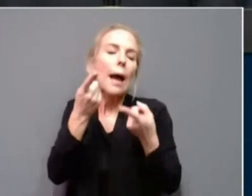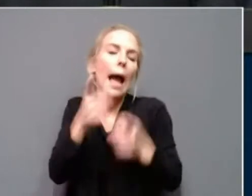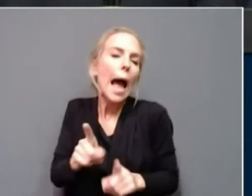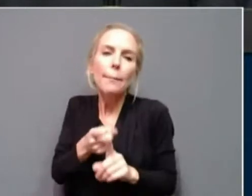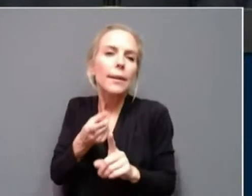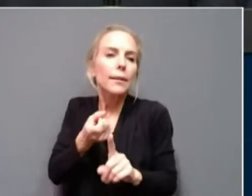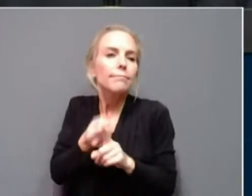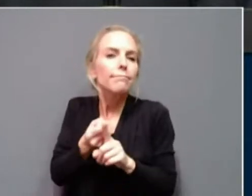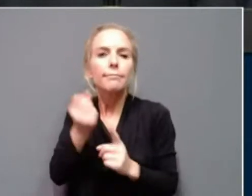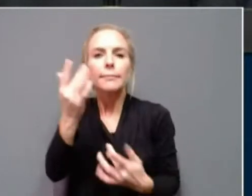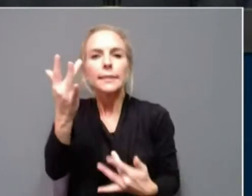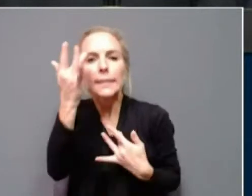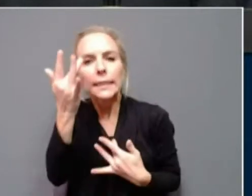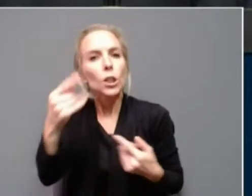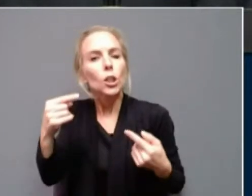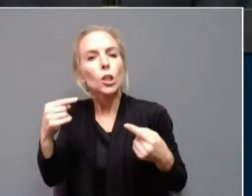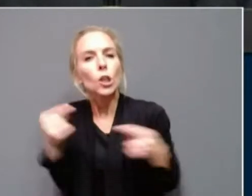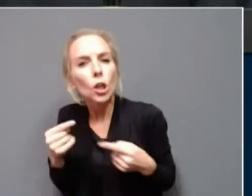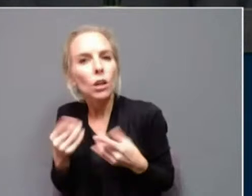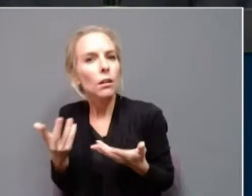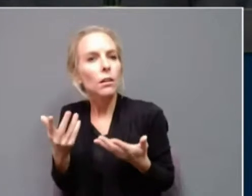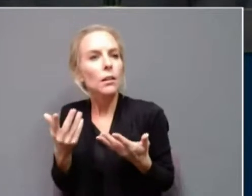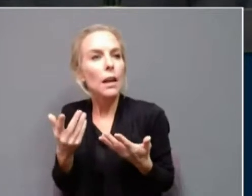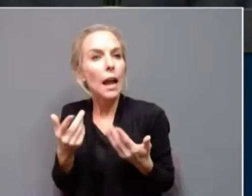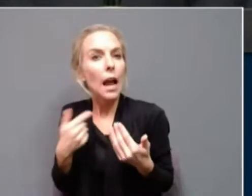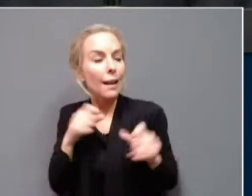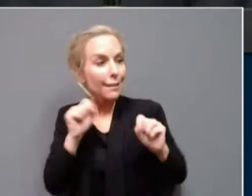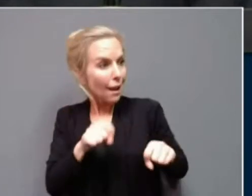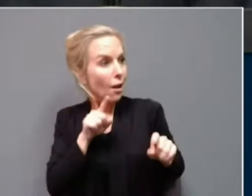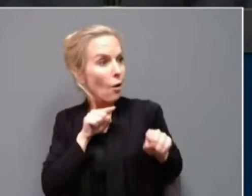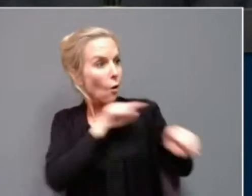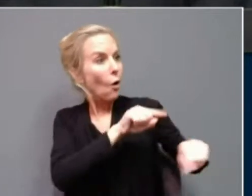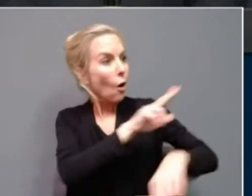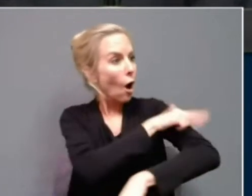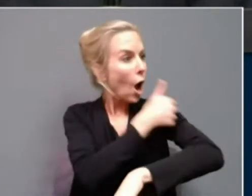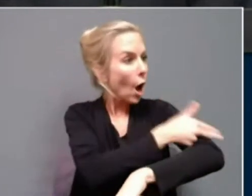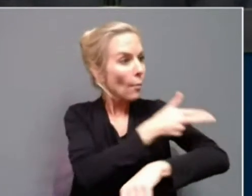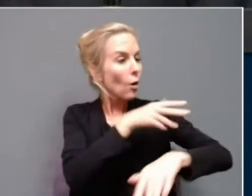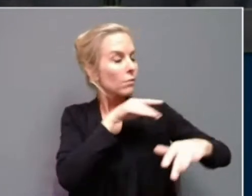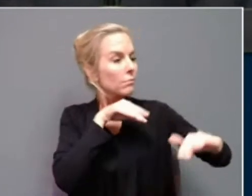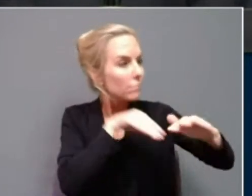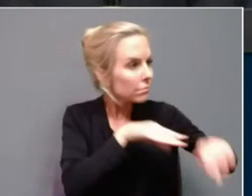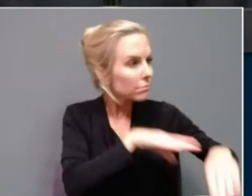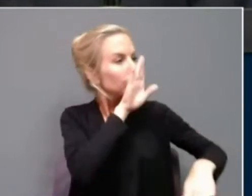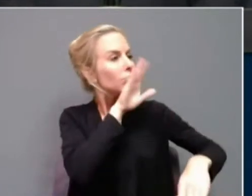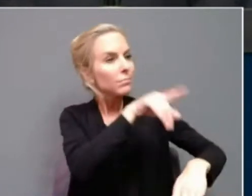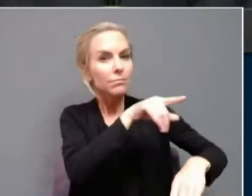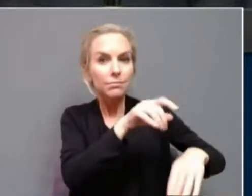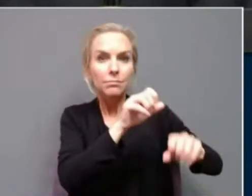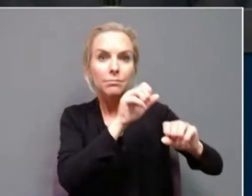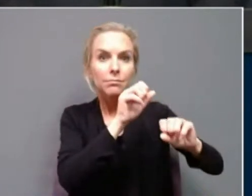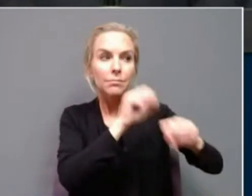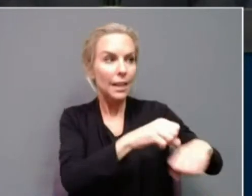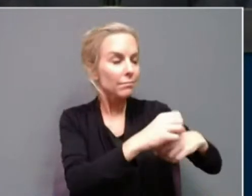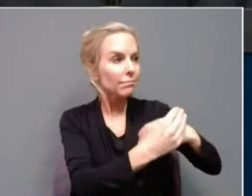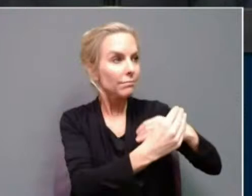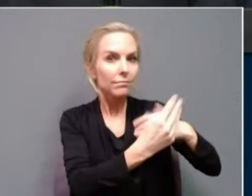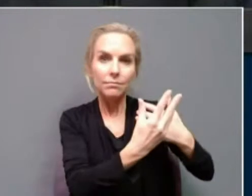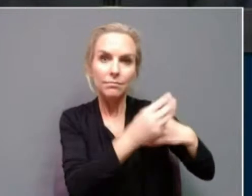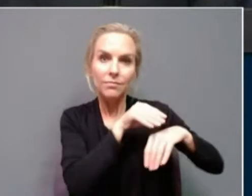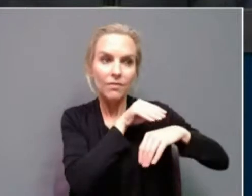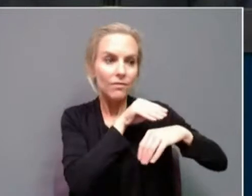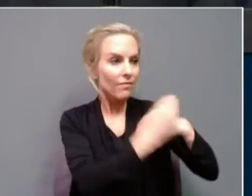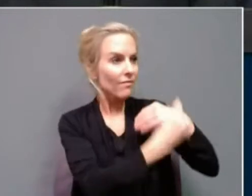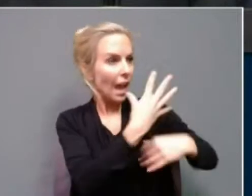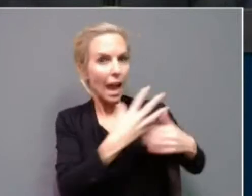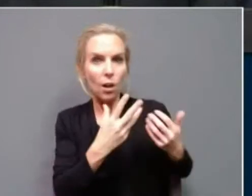be dramatically impacted. So please get vaccinated. Failure to get vaccinated,